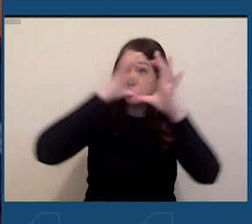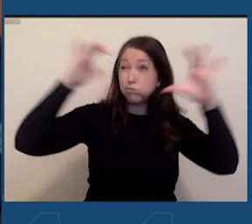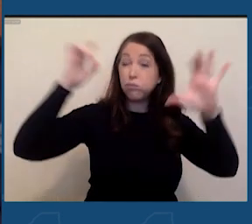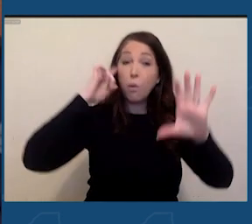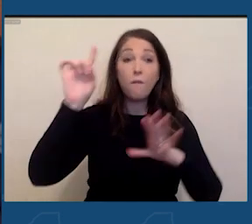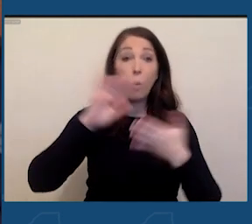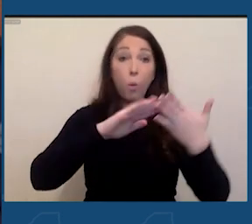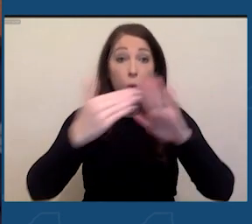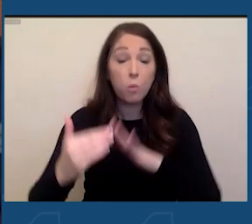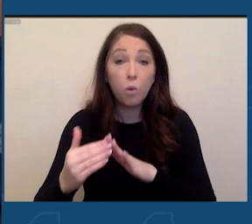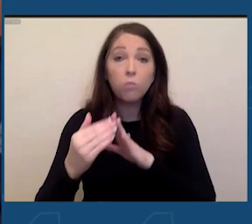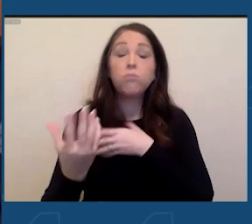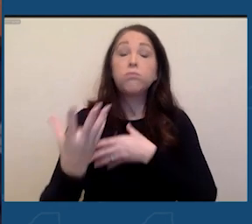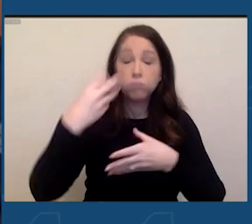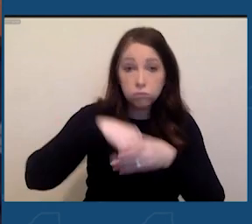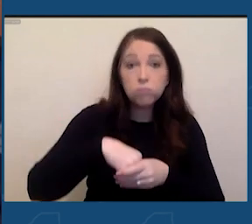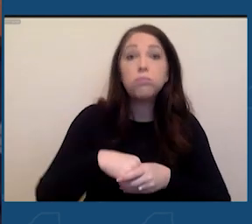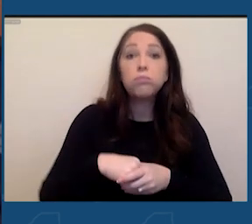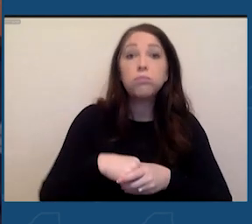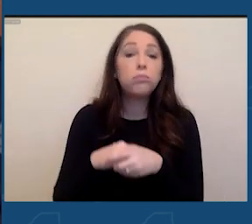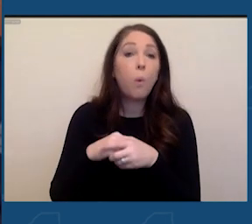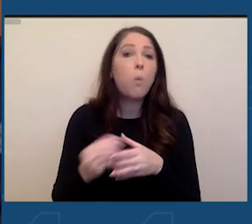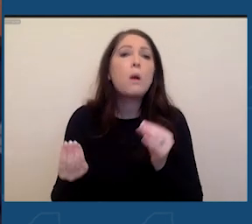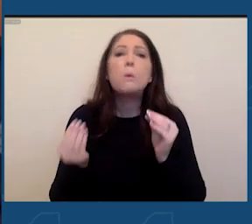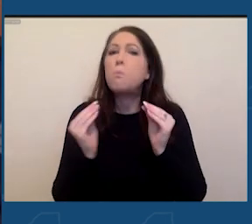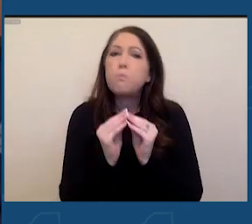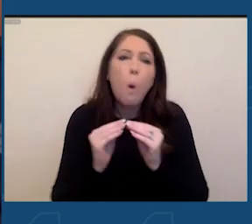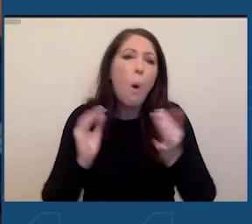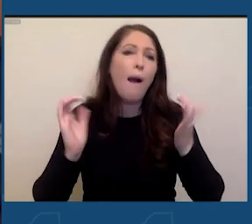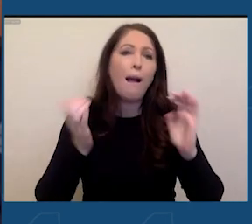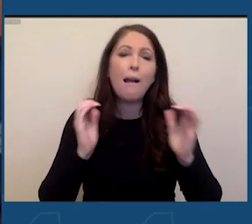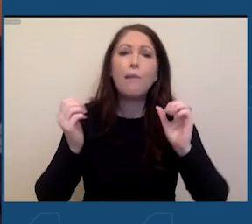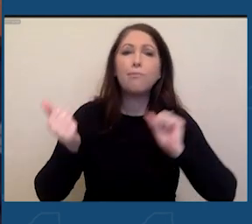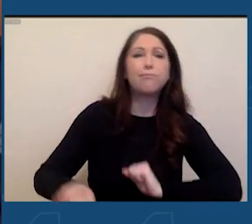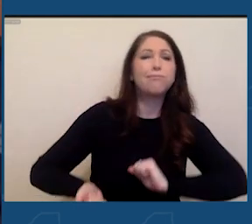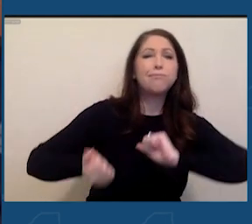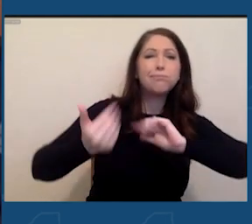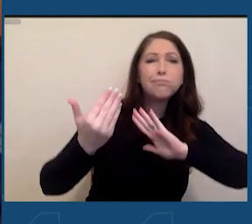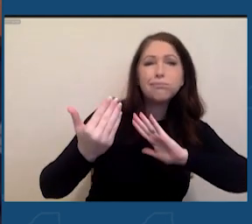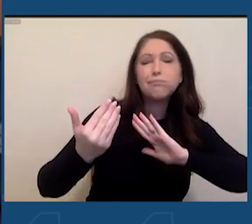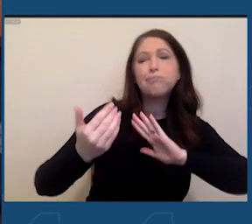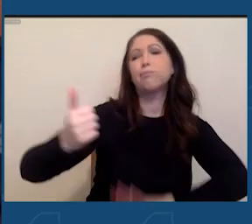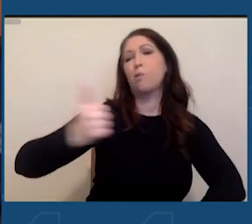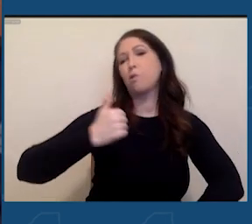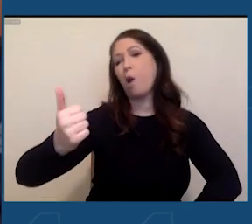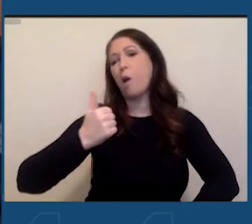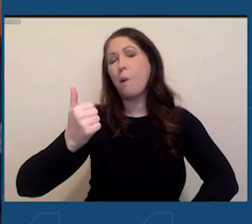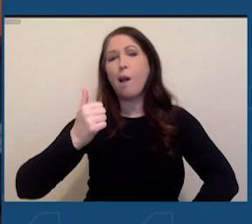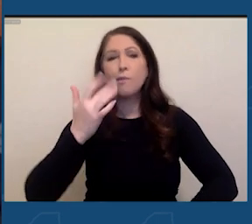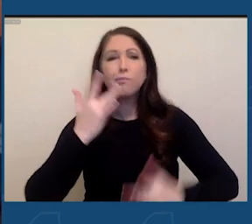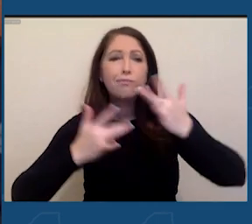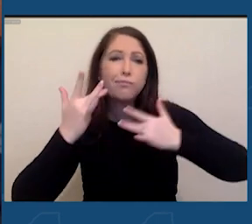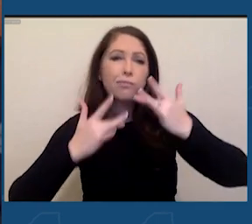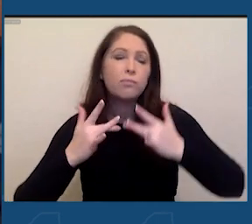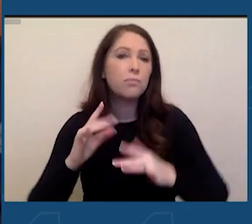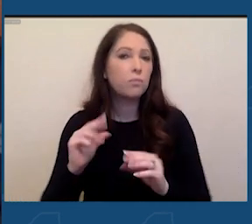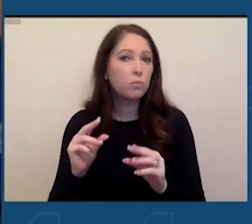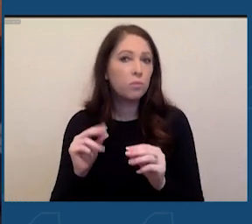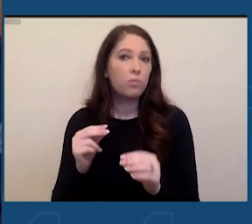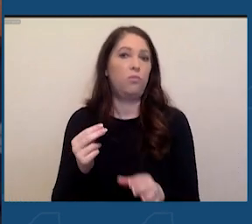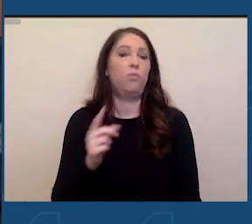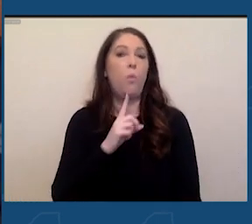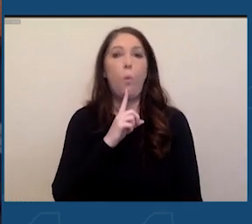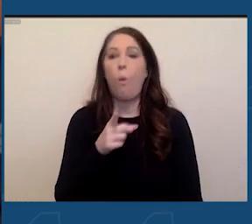it. So it's just more than addressing a transportation desert. It's really about